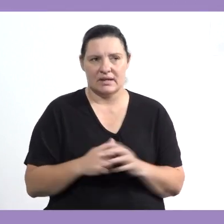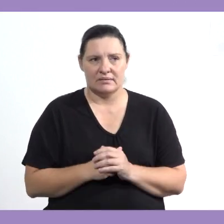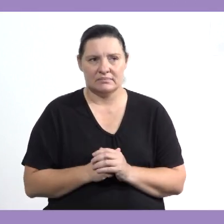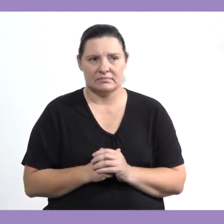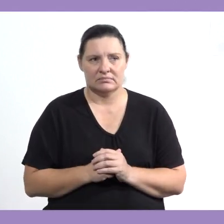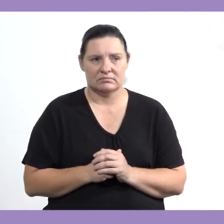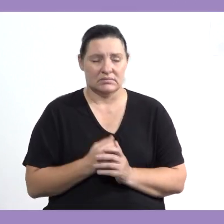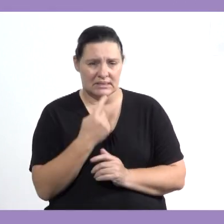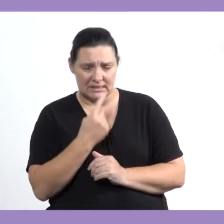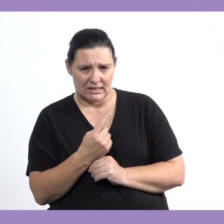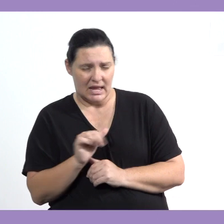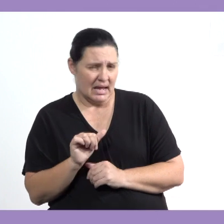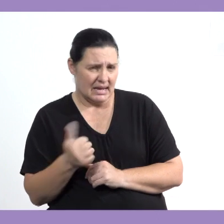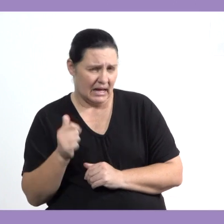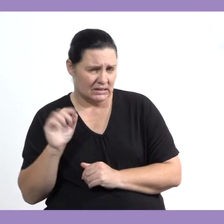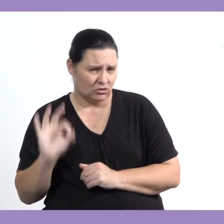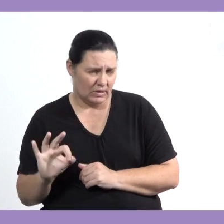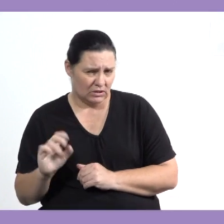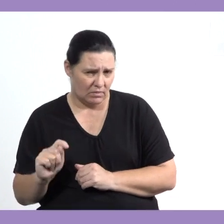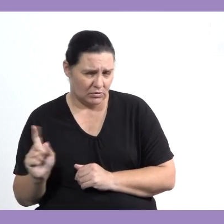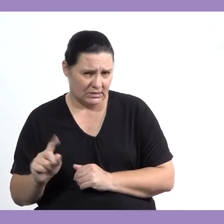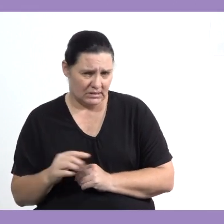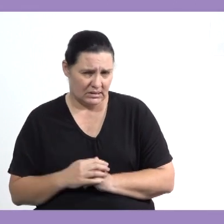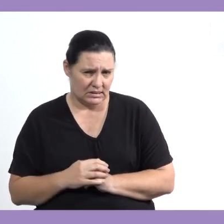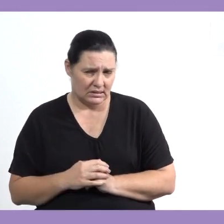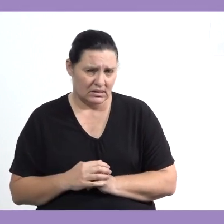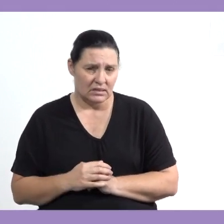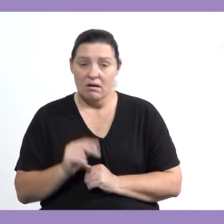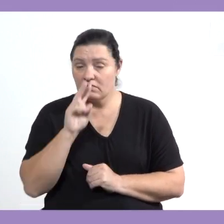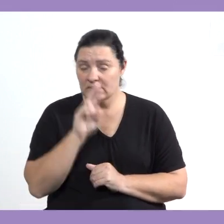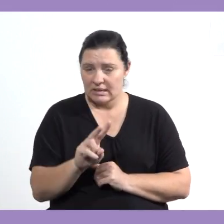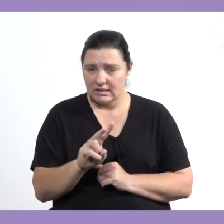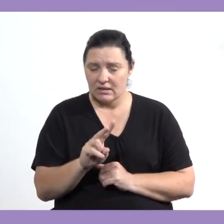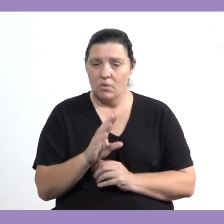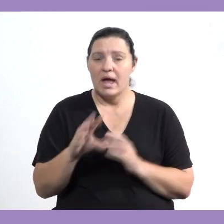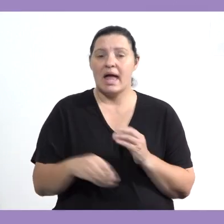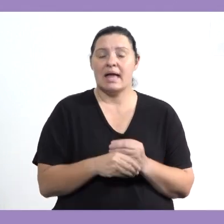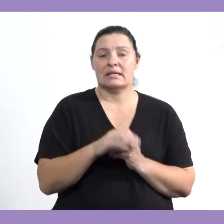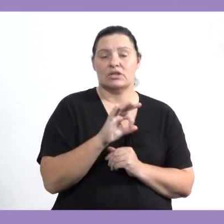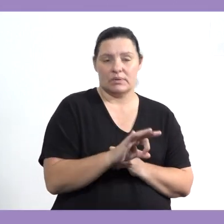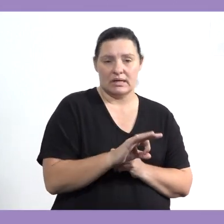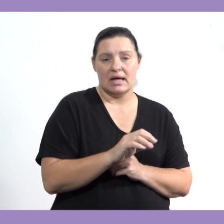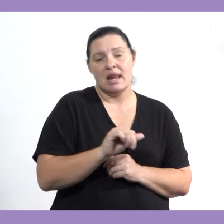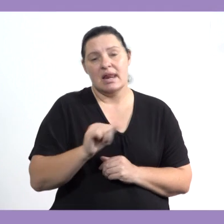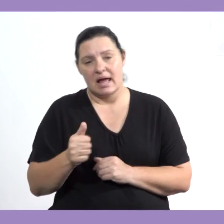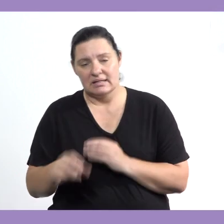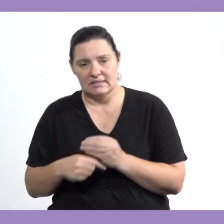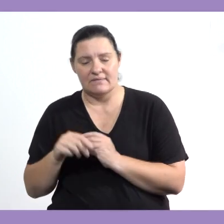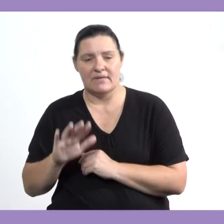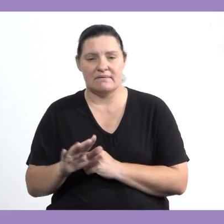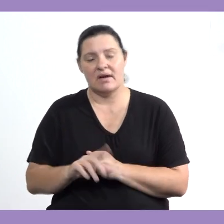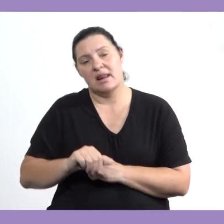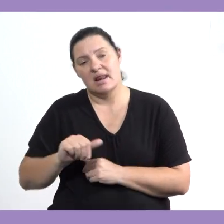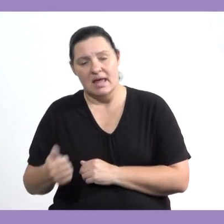is 7. Now can you tell what the next 3 terms are going to be? So as you can see, we've added 3, then the next one we've